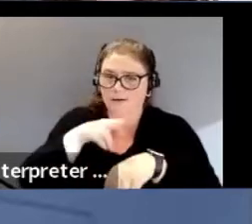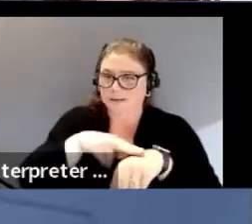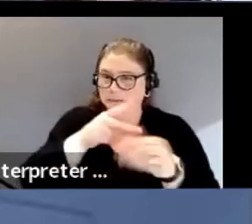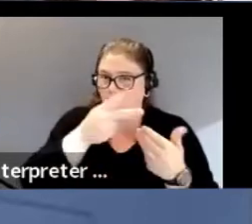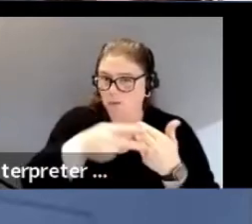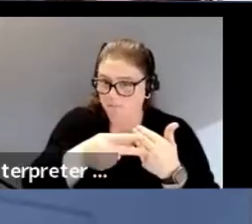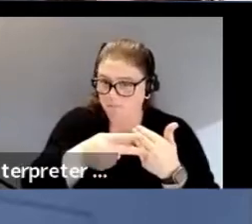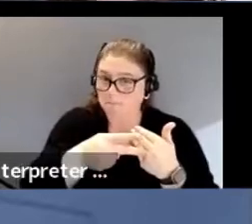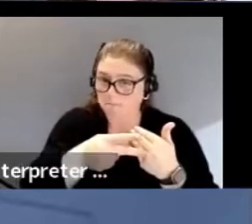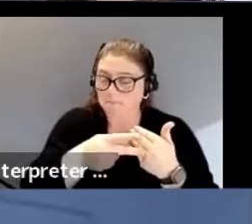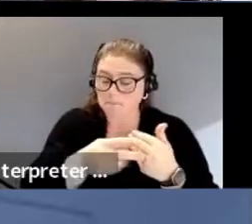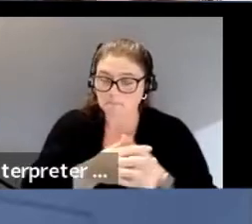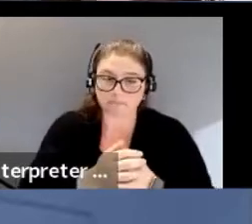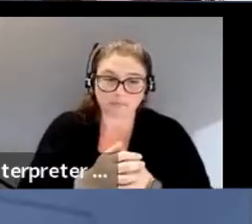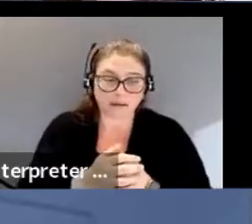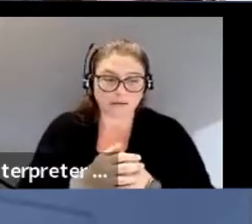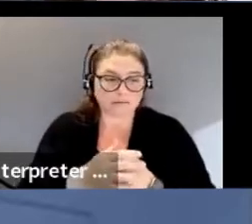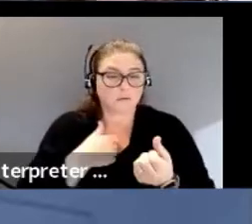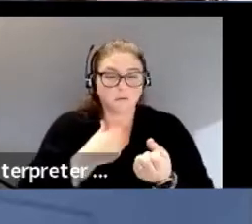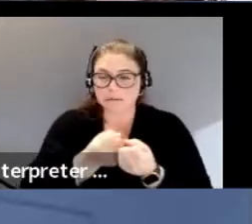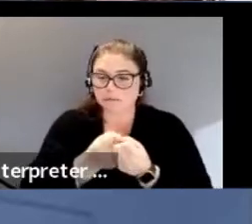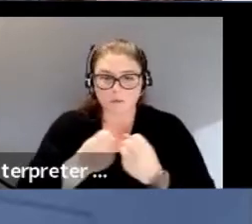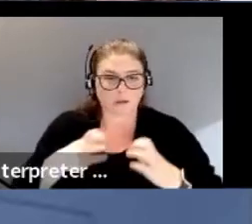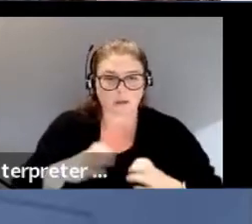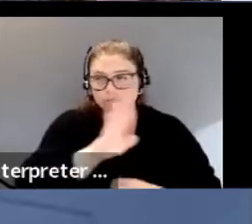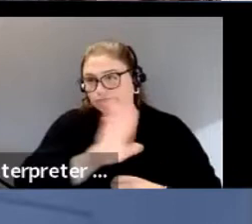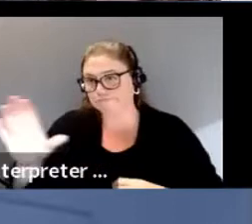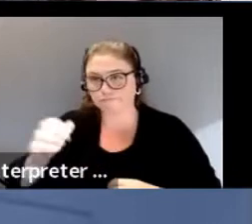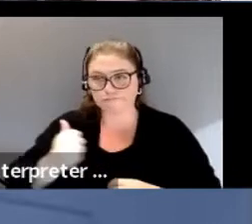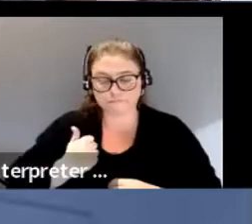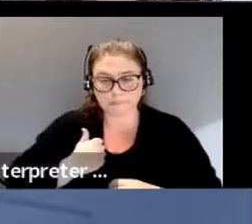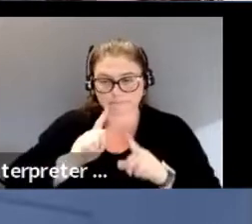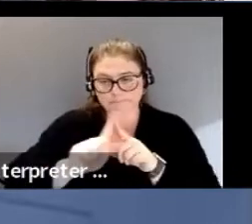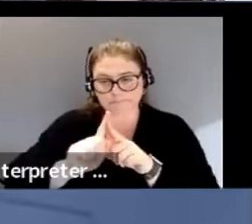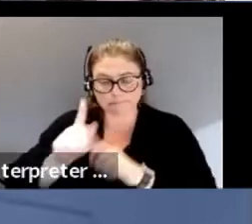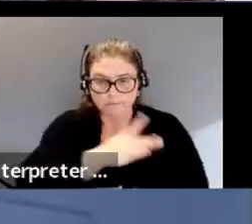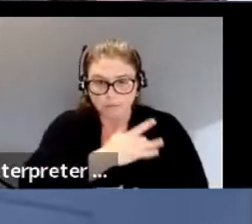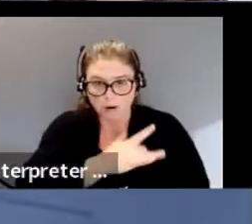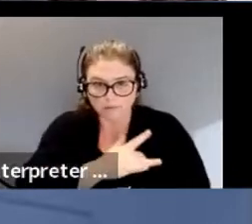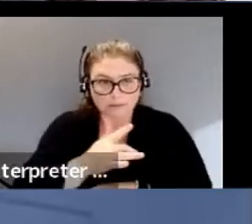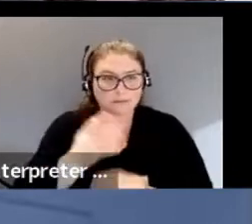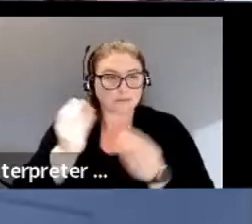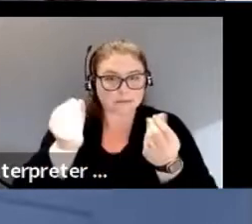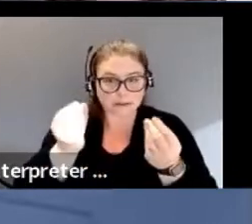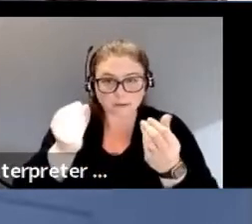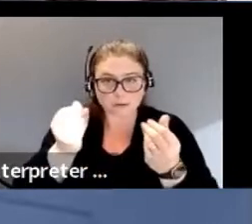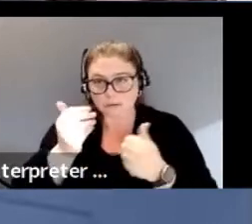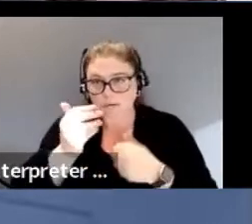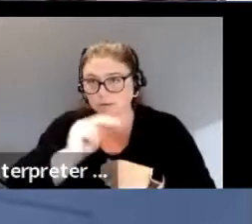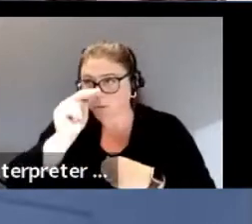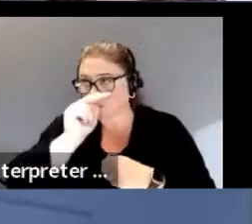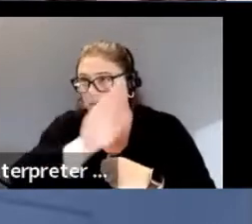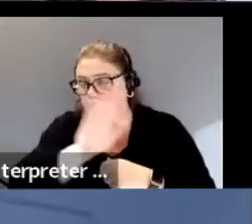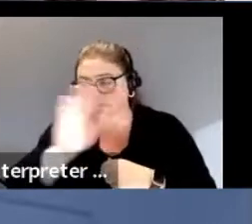help clients in all provinces across Canada and territories if there are any